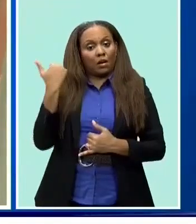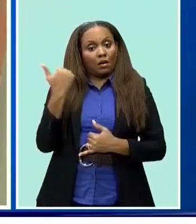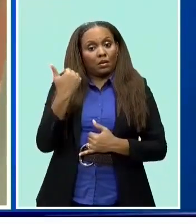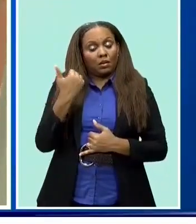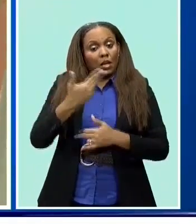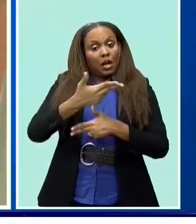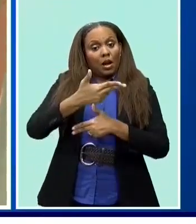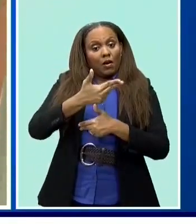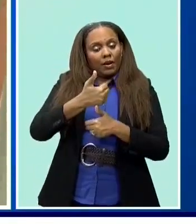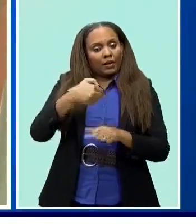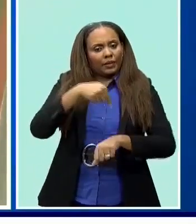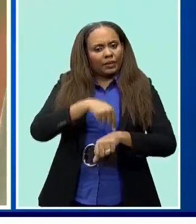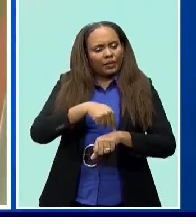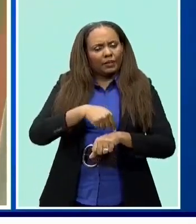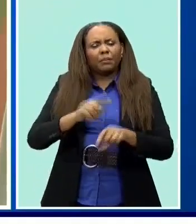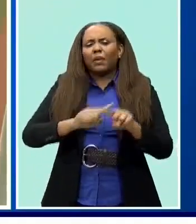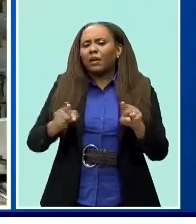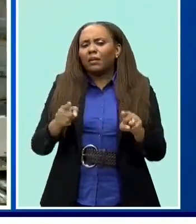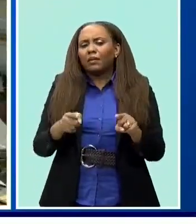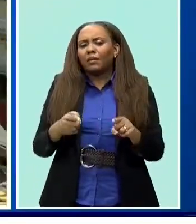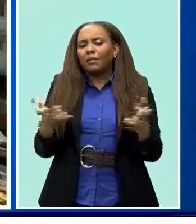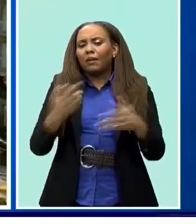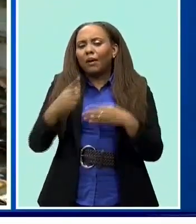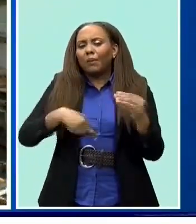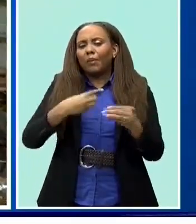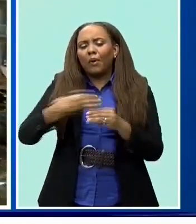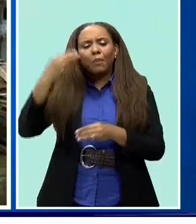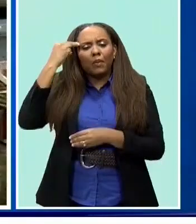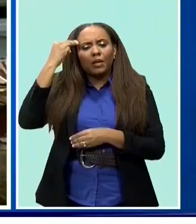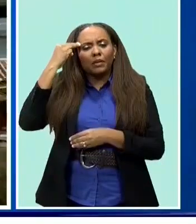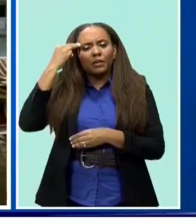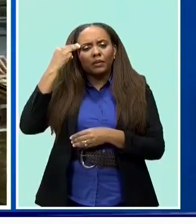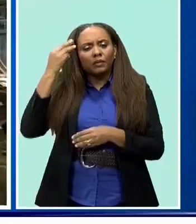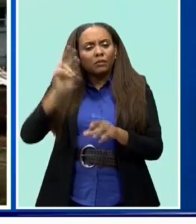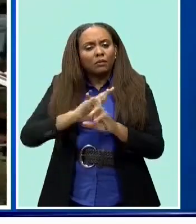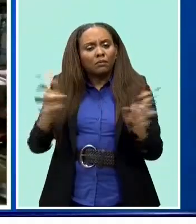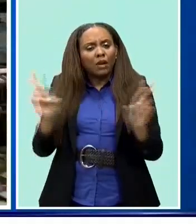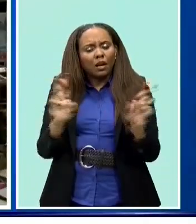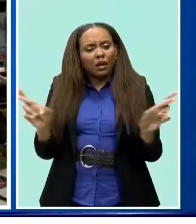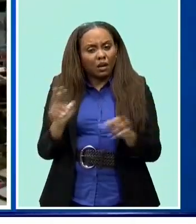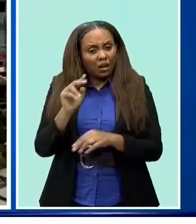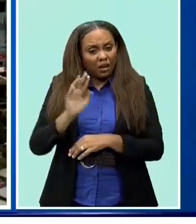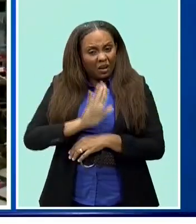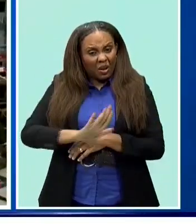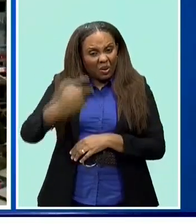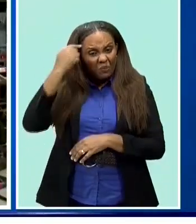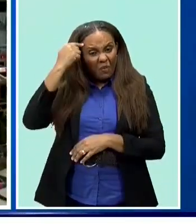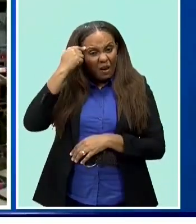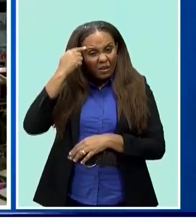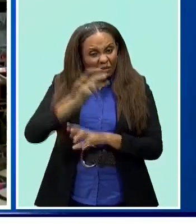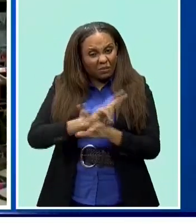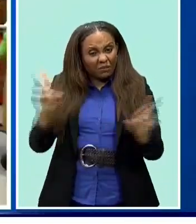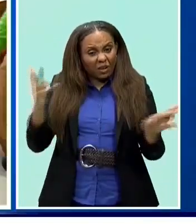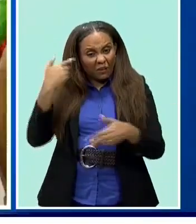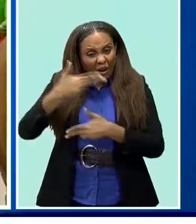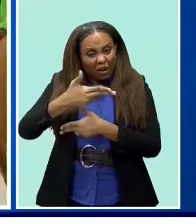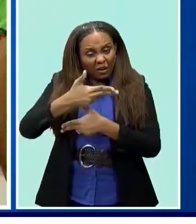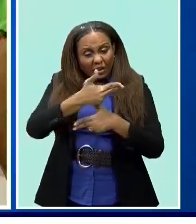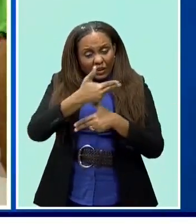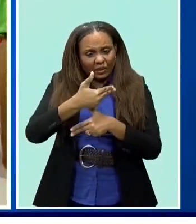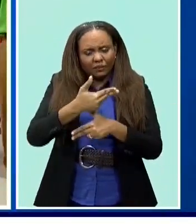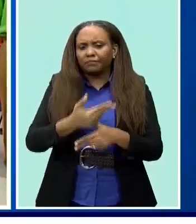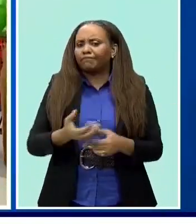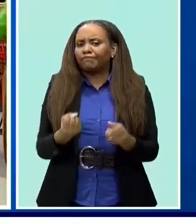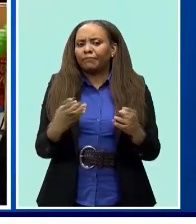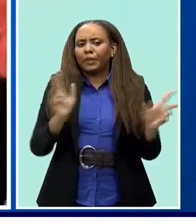But what about their mental preparation in the aftermath of a disaster? According to PAHO and WHO, many people are